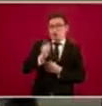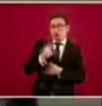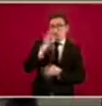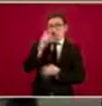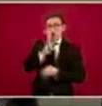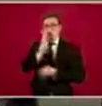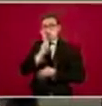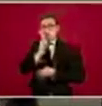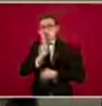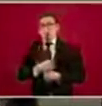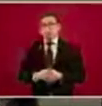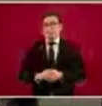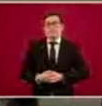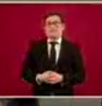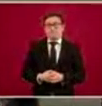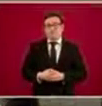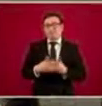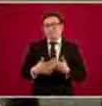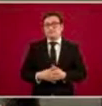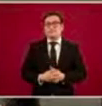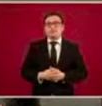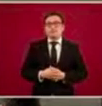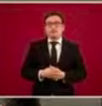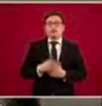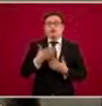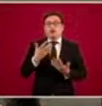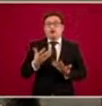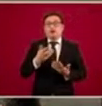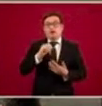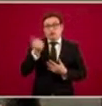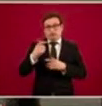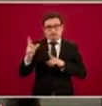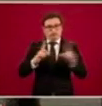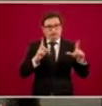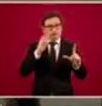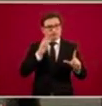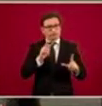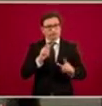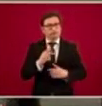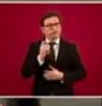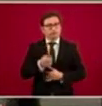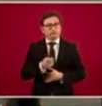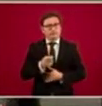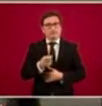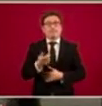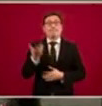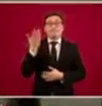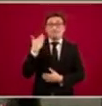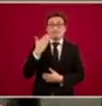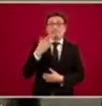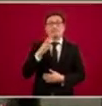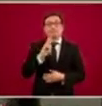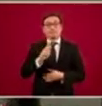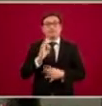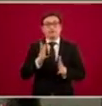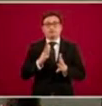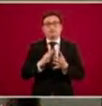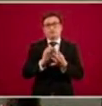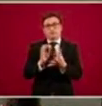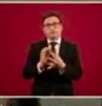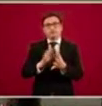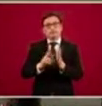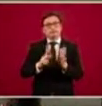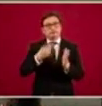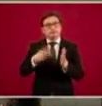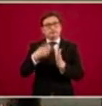We've talked about how unfortunately we've had 2 pregnant women so far who have died from COVID, and they both presented these